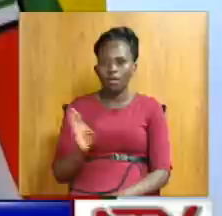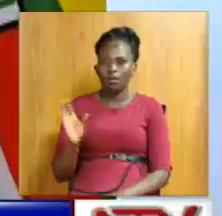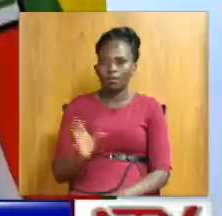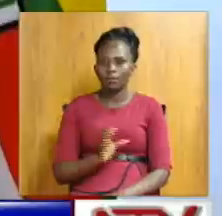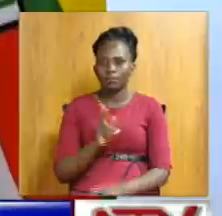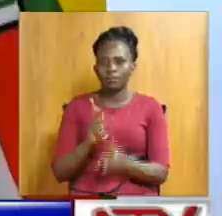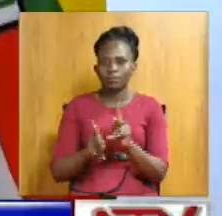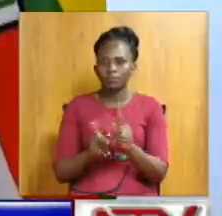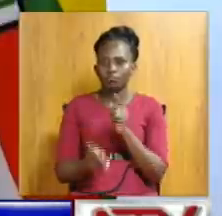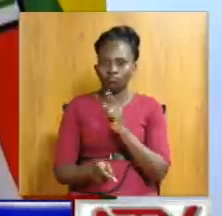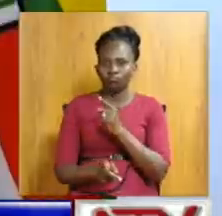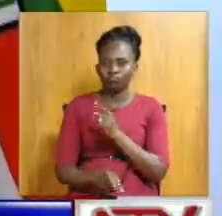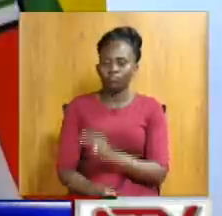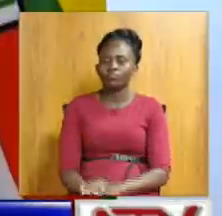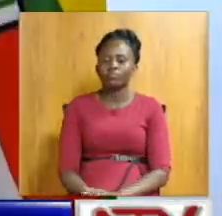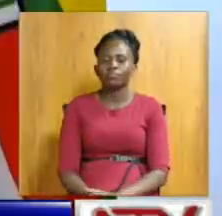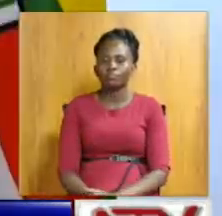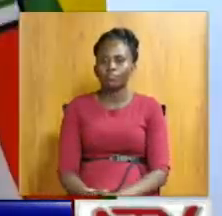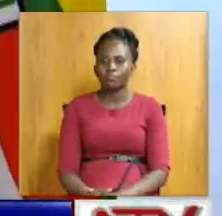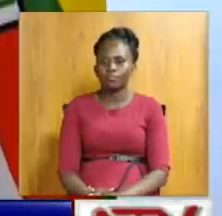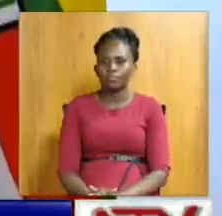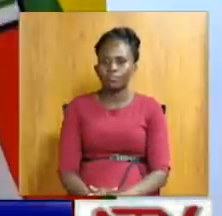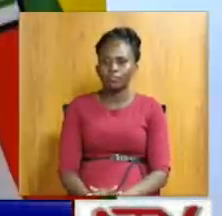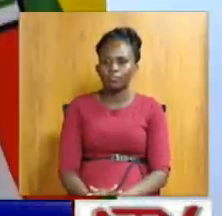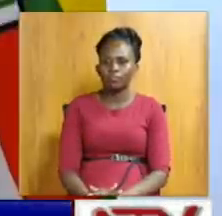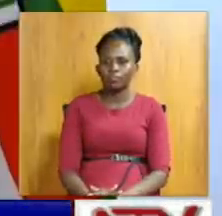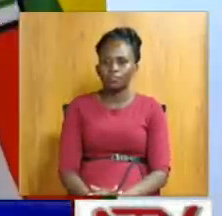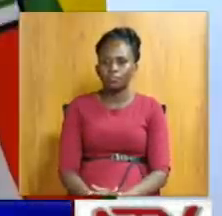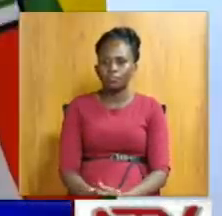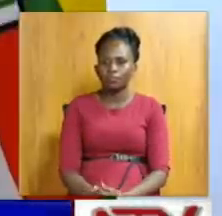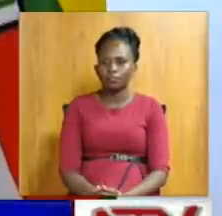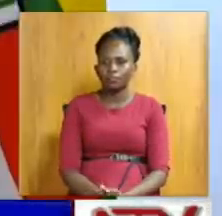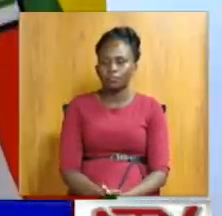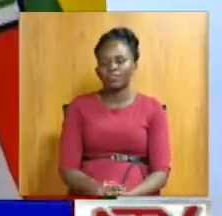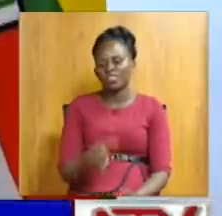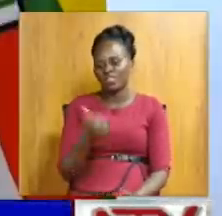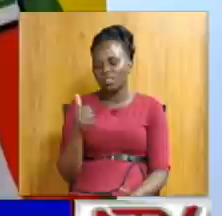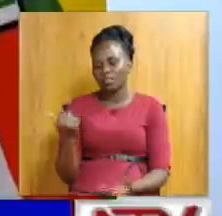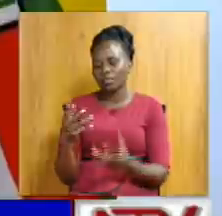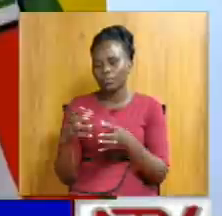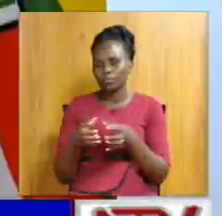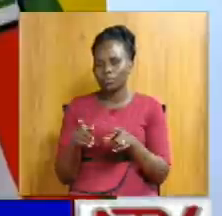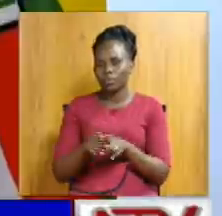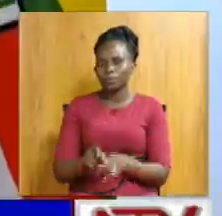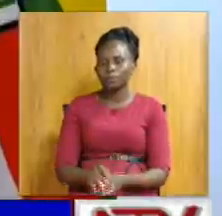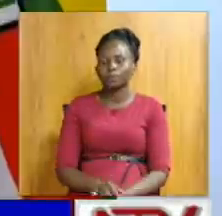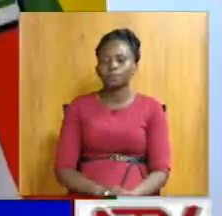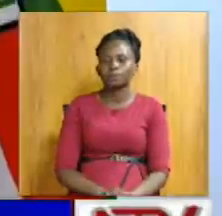and other groups,